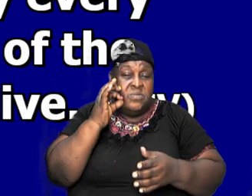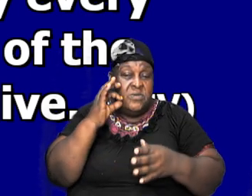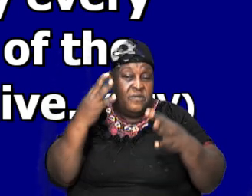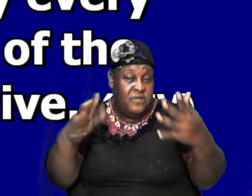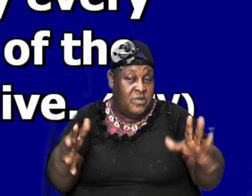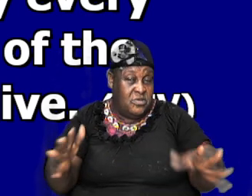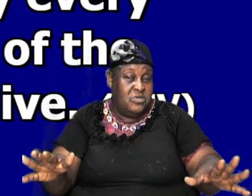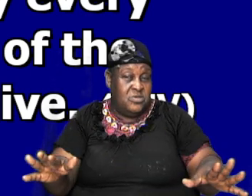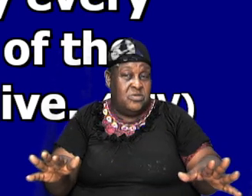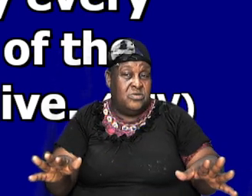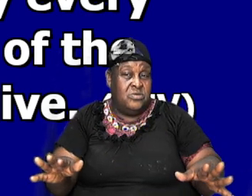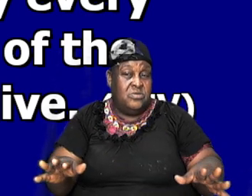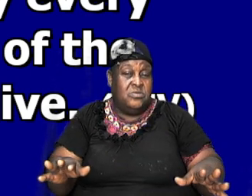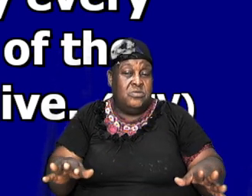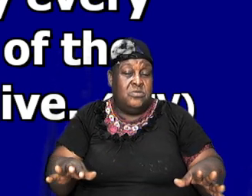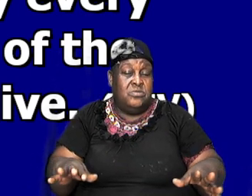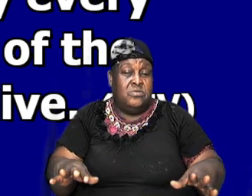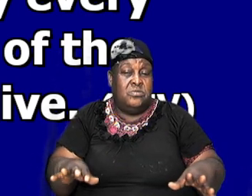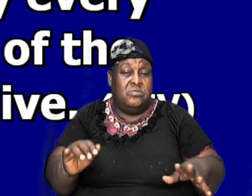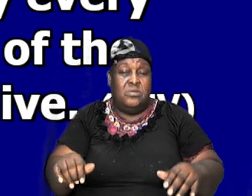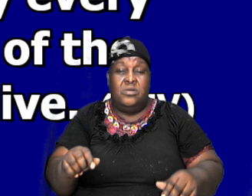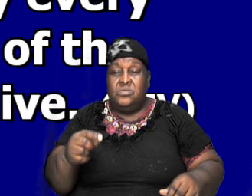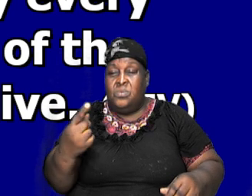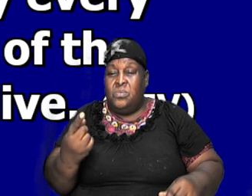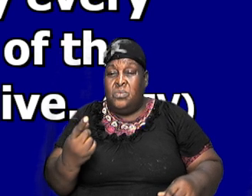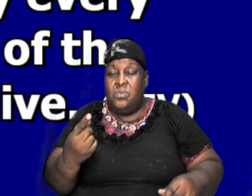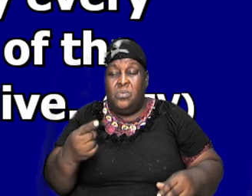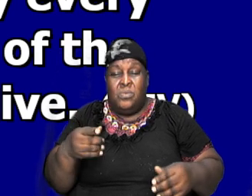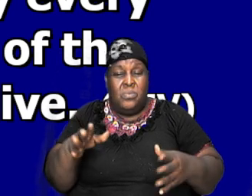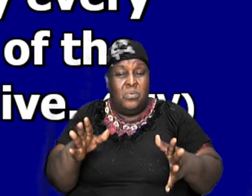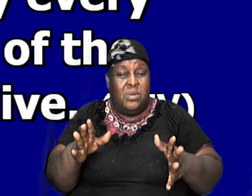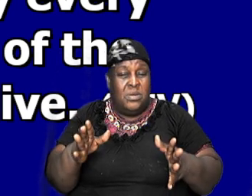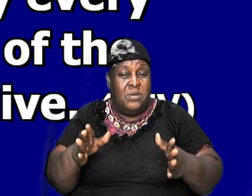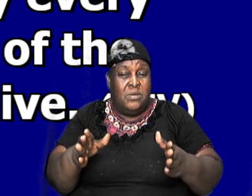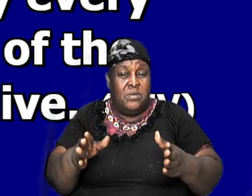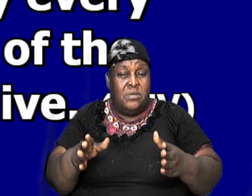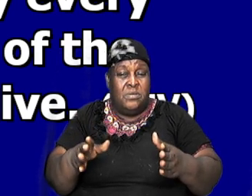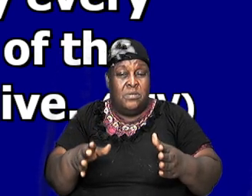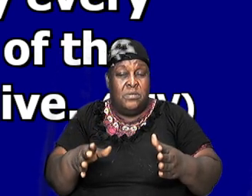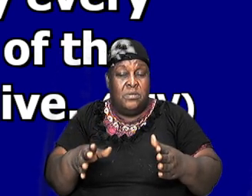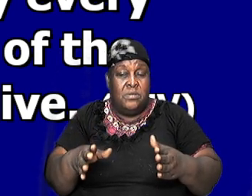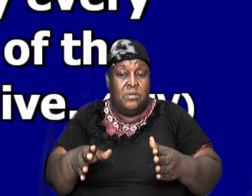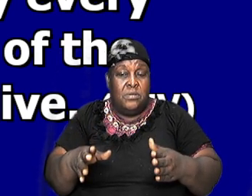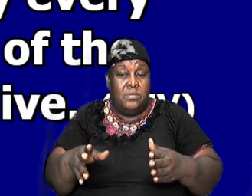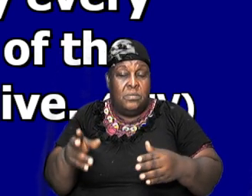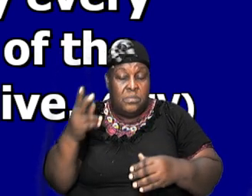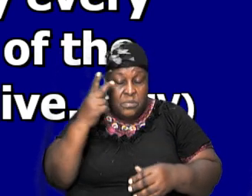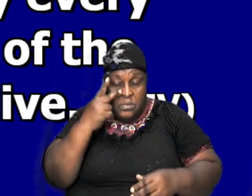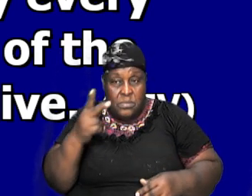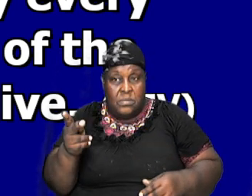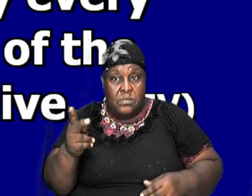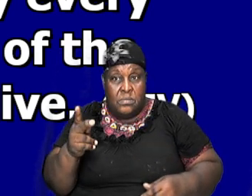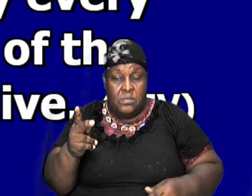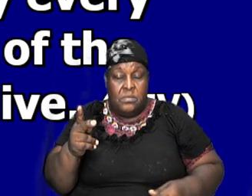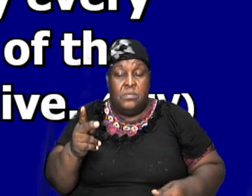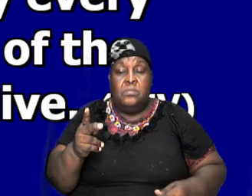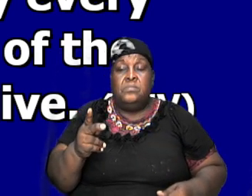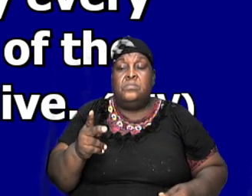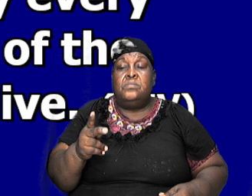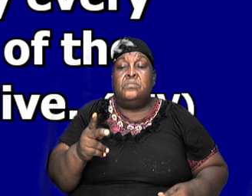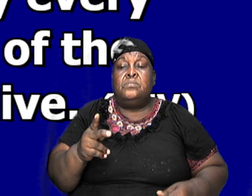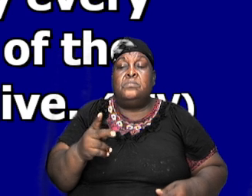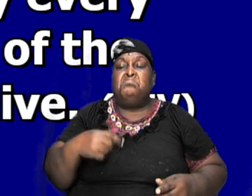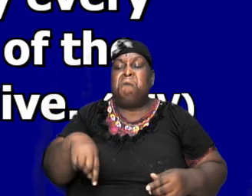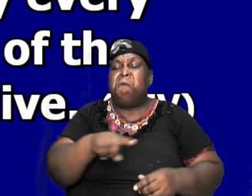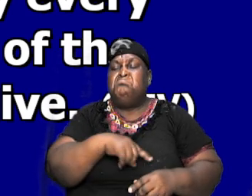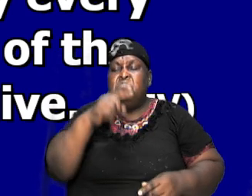end. You know, because that is the only way that he, you know, when we look at this, and if we agree